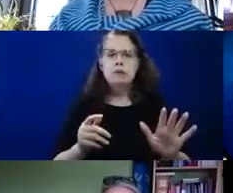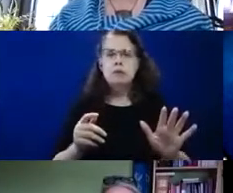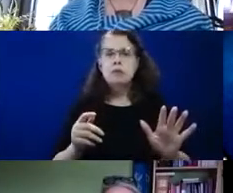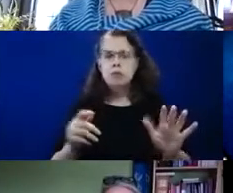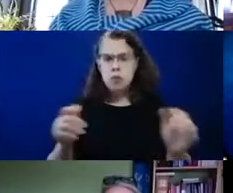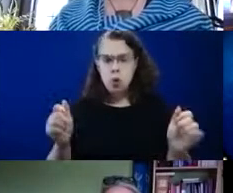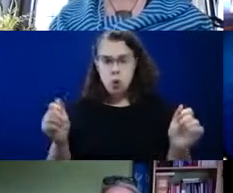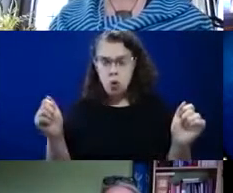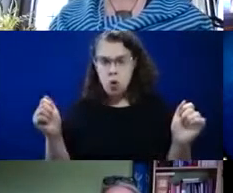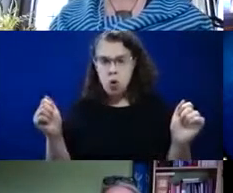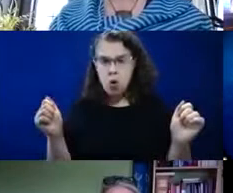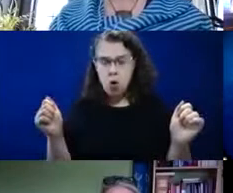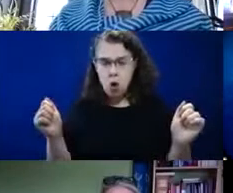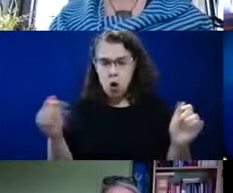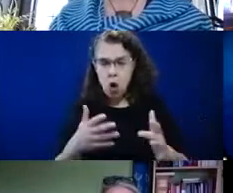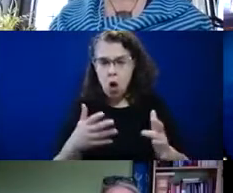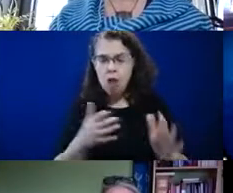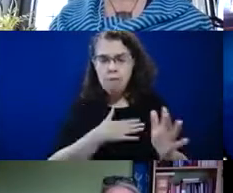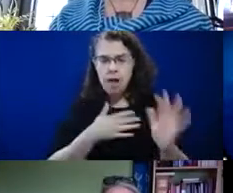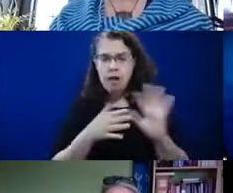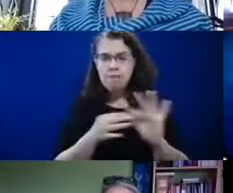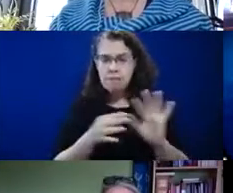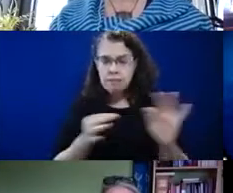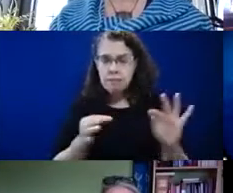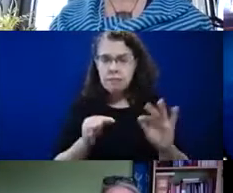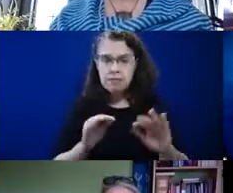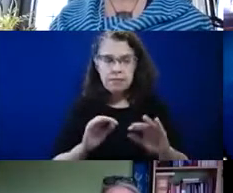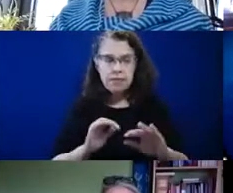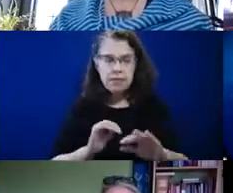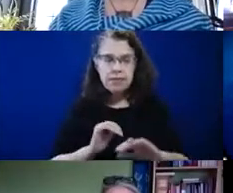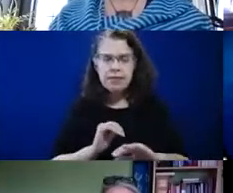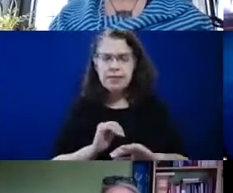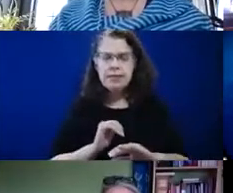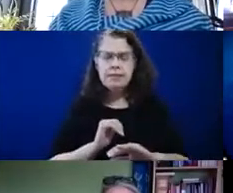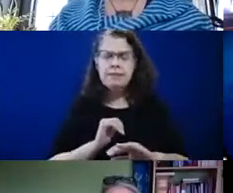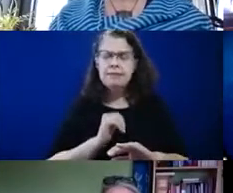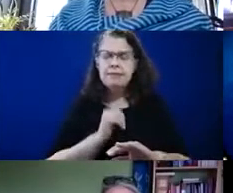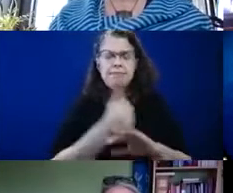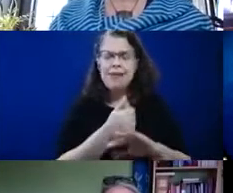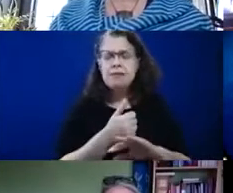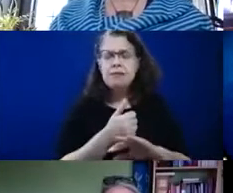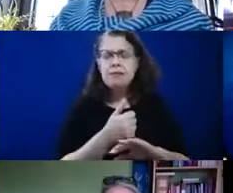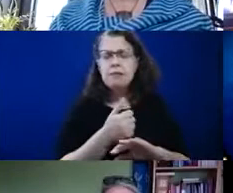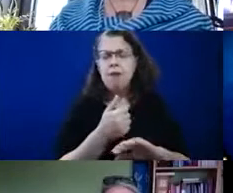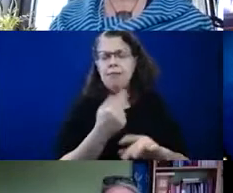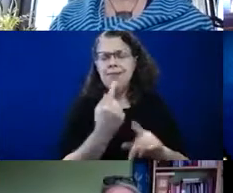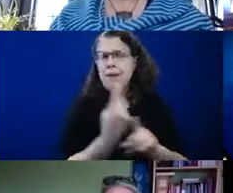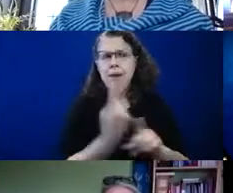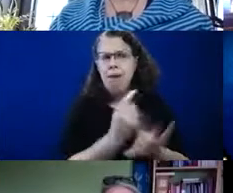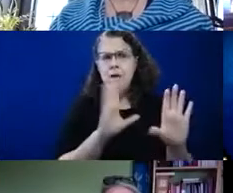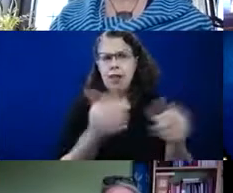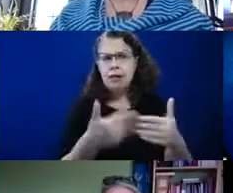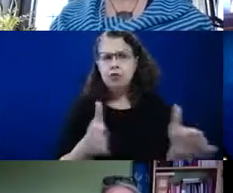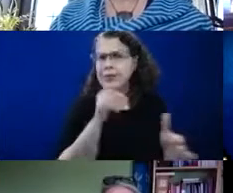is grounded upon, right, the typical classroom does not have students that look